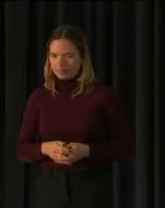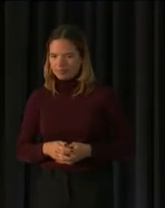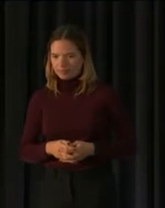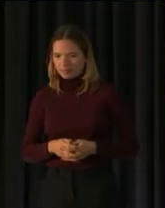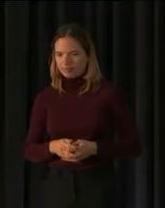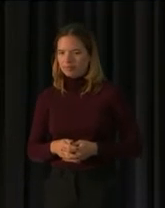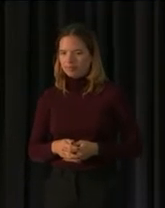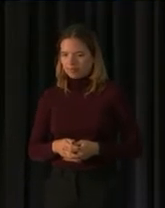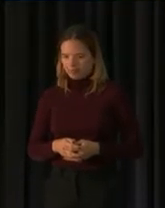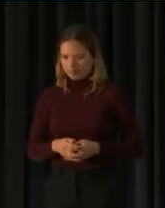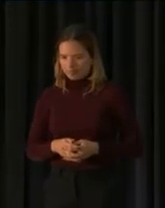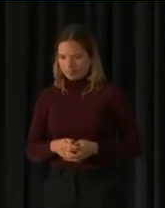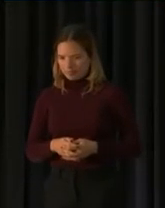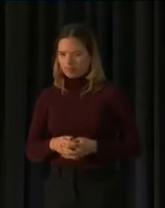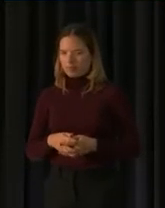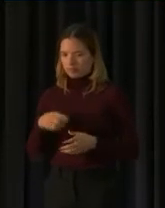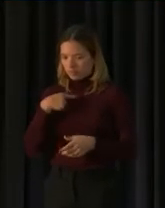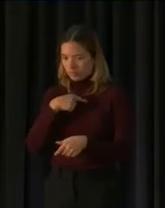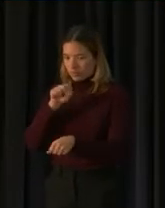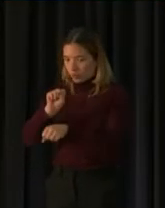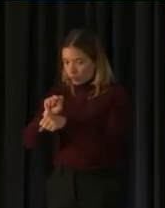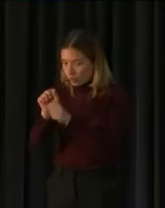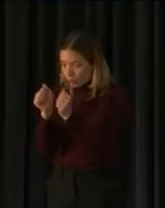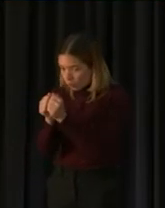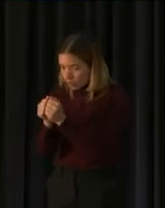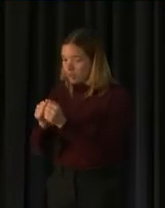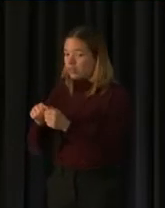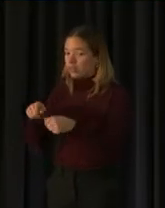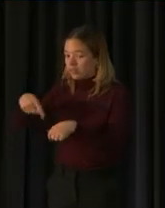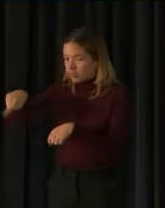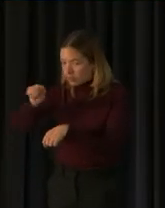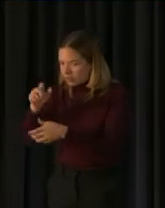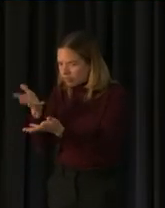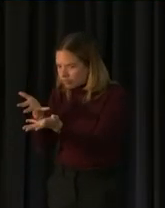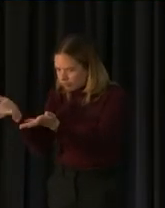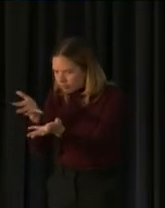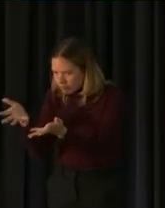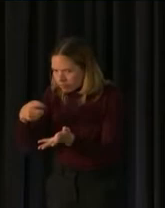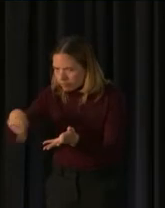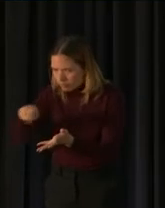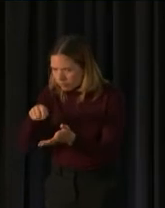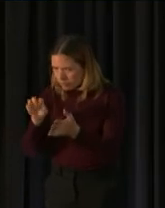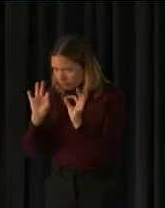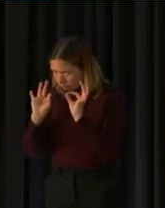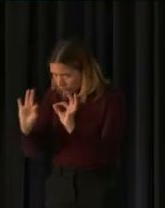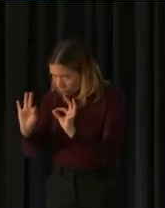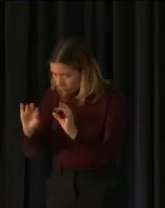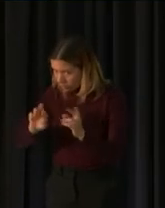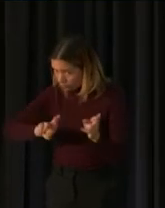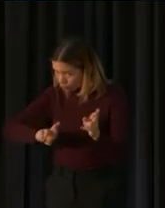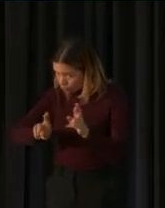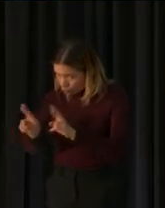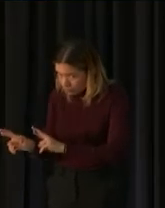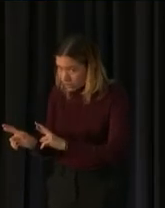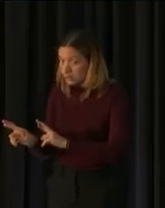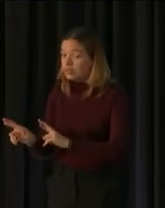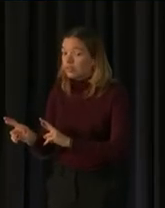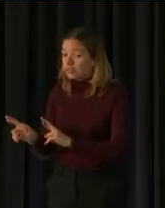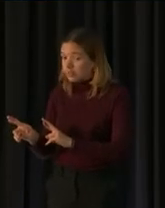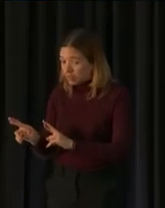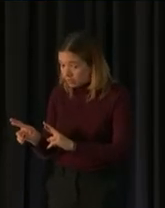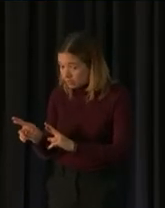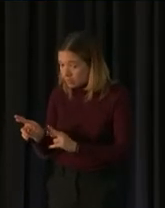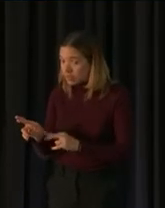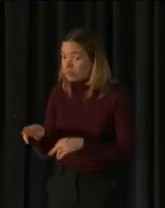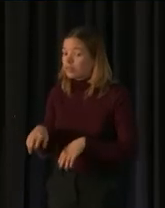ready for school year 21-22. Very excited to be here. Just a quick overview, we had a DCPS school building